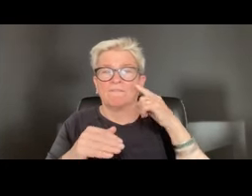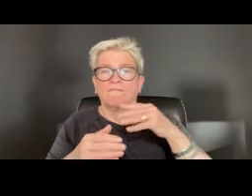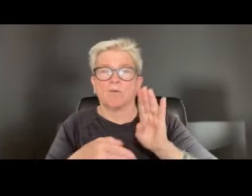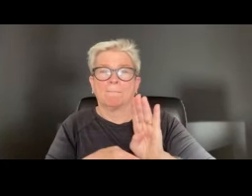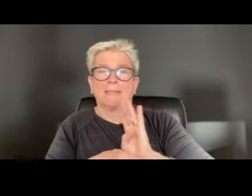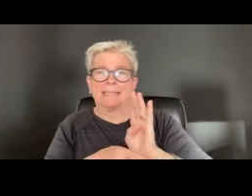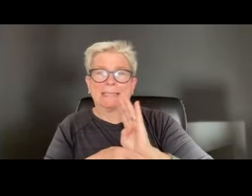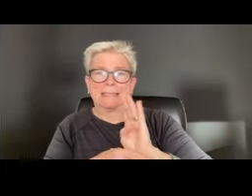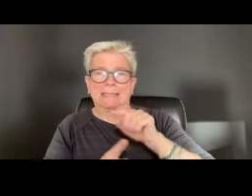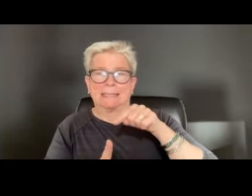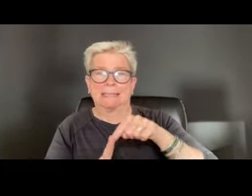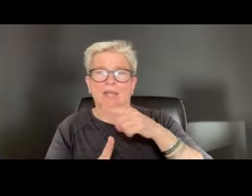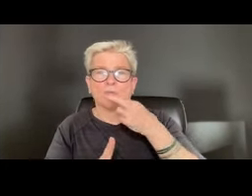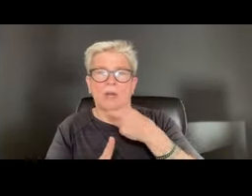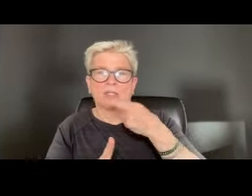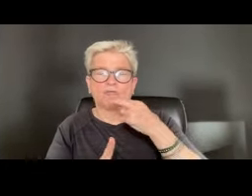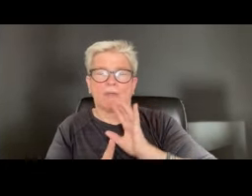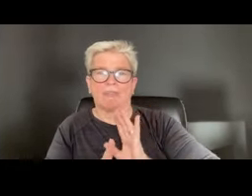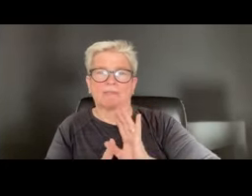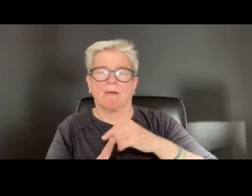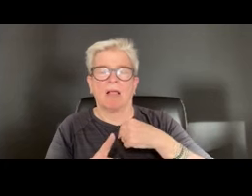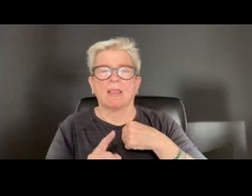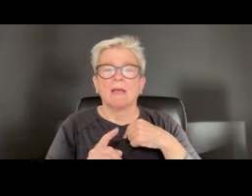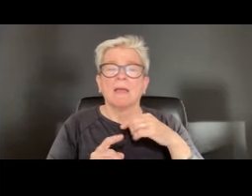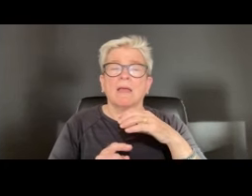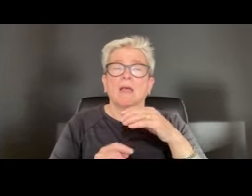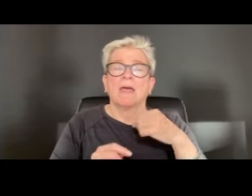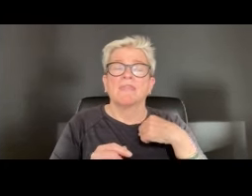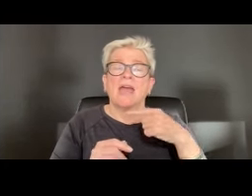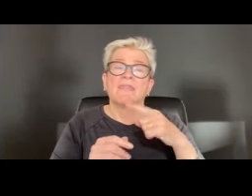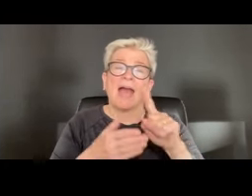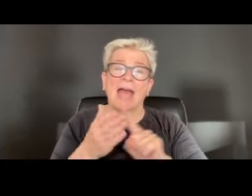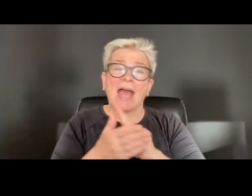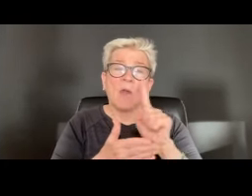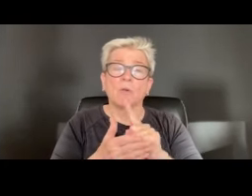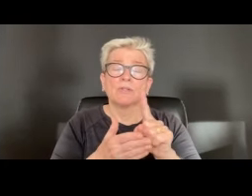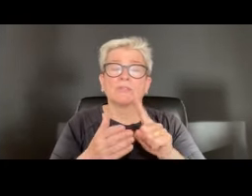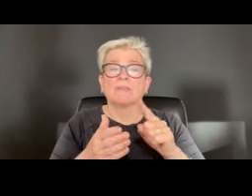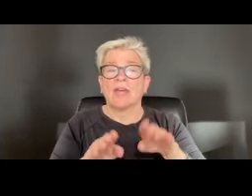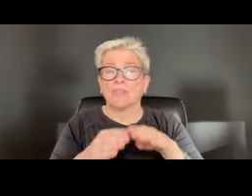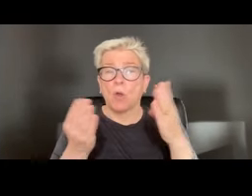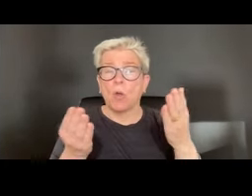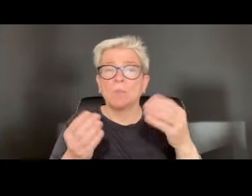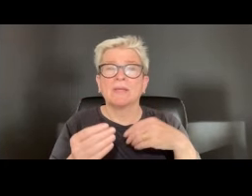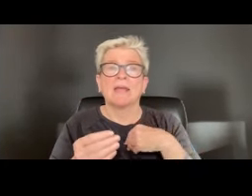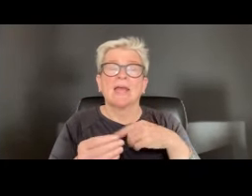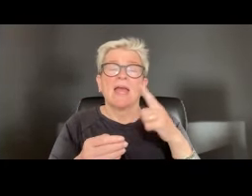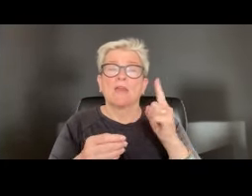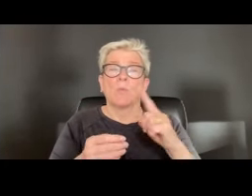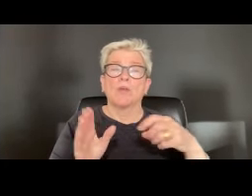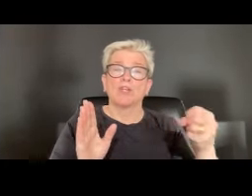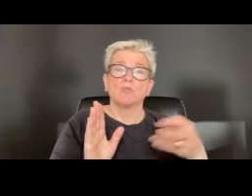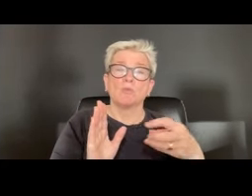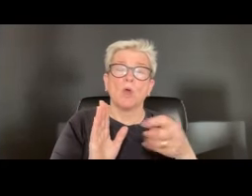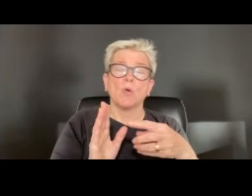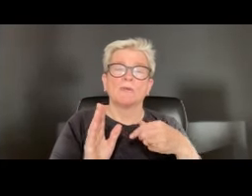have other requirements that would limit the hour of operations and loading to minimize impact on